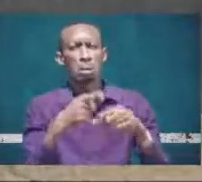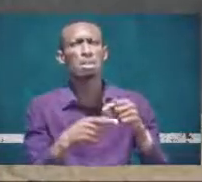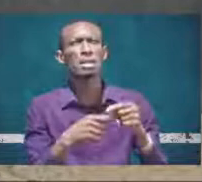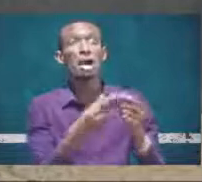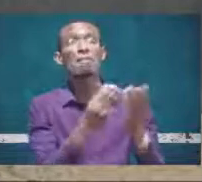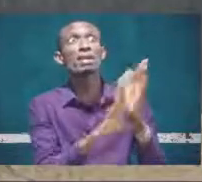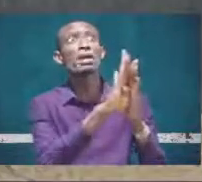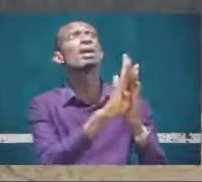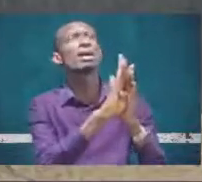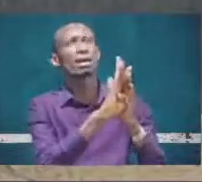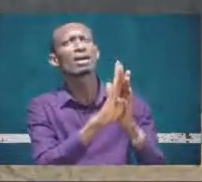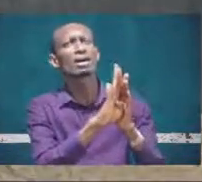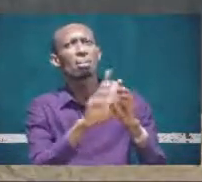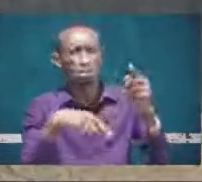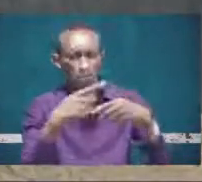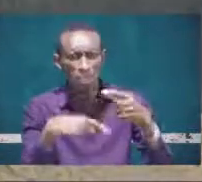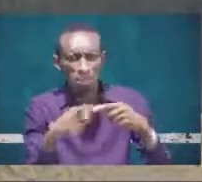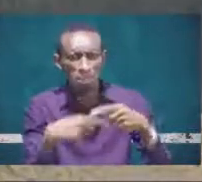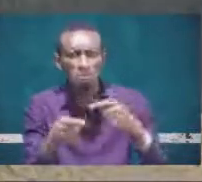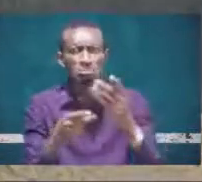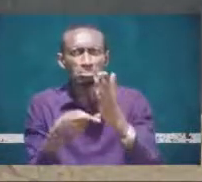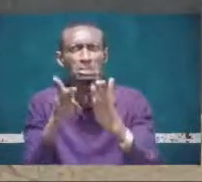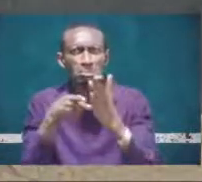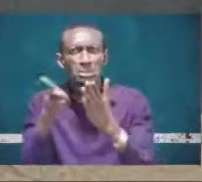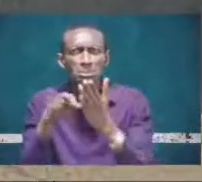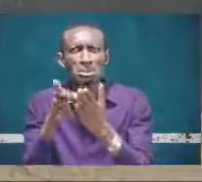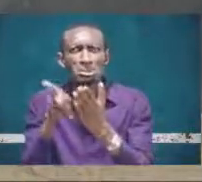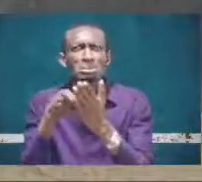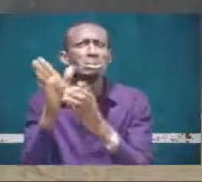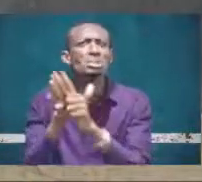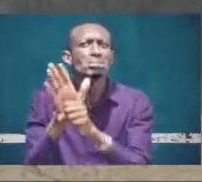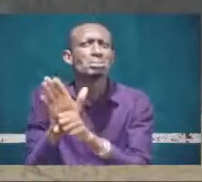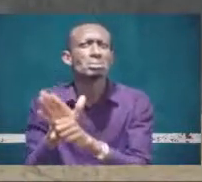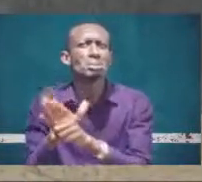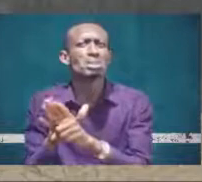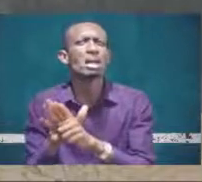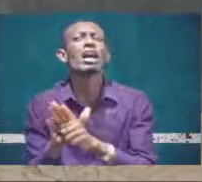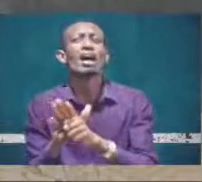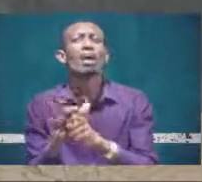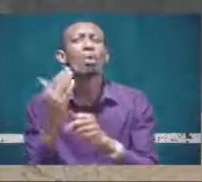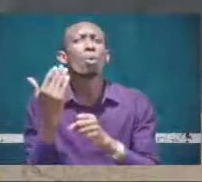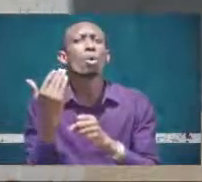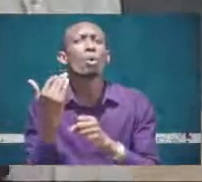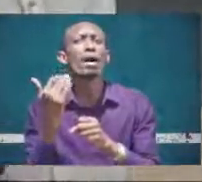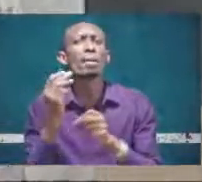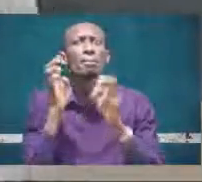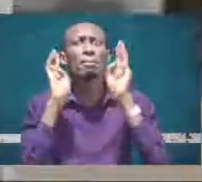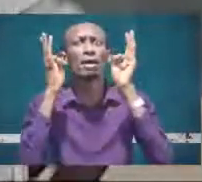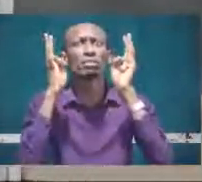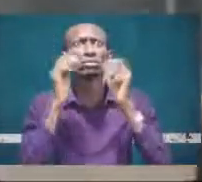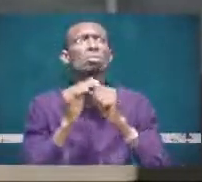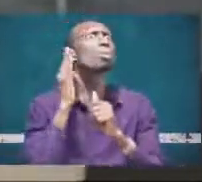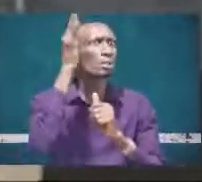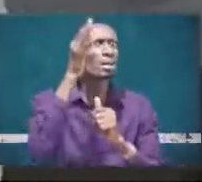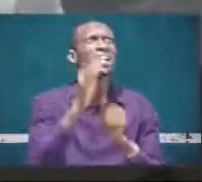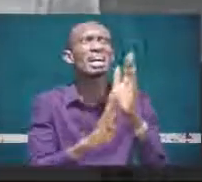and they are buying or they are responding by buying more to store and keep them such that they don't continue paying higher prices in